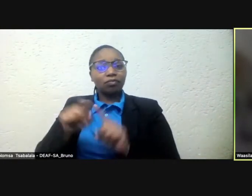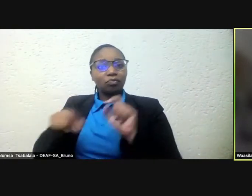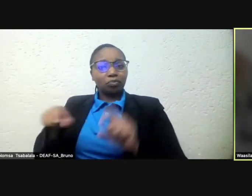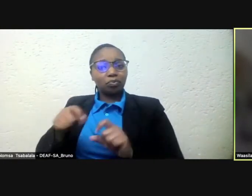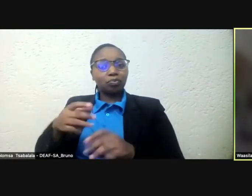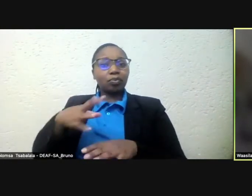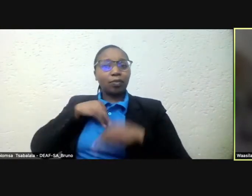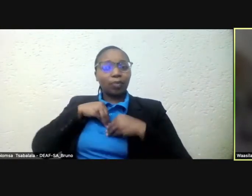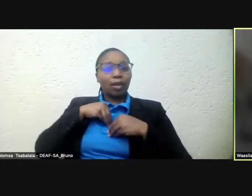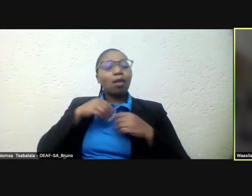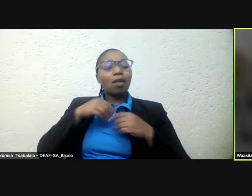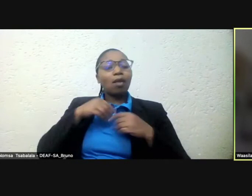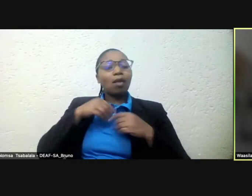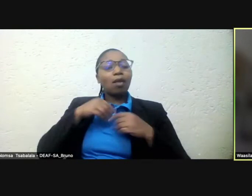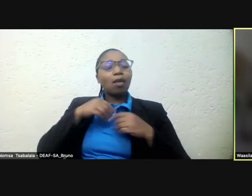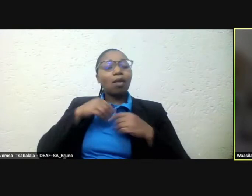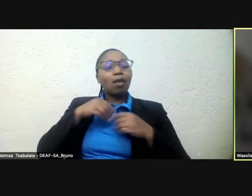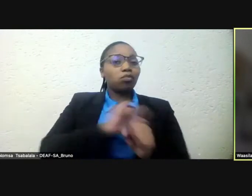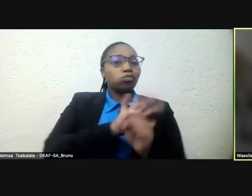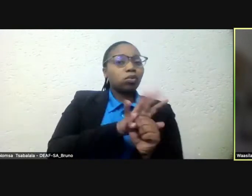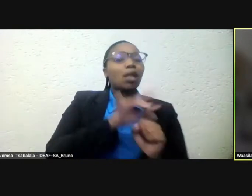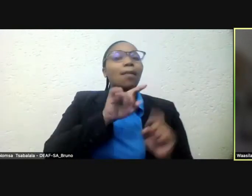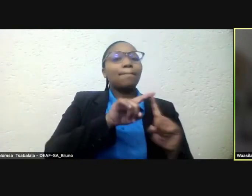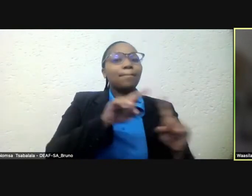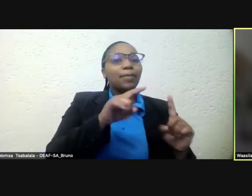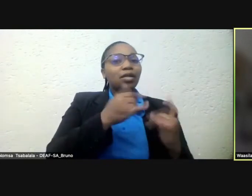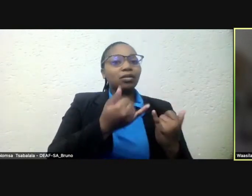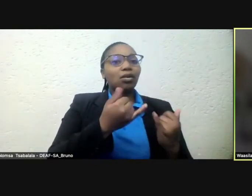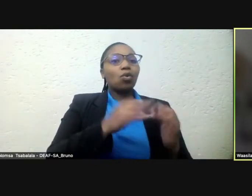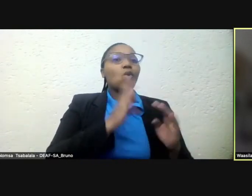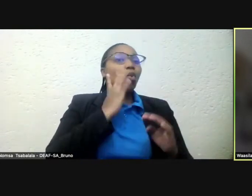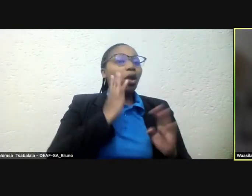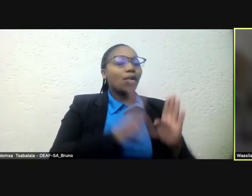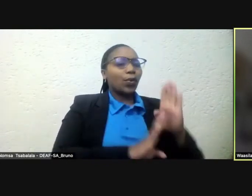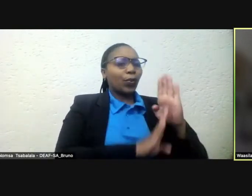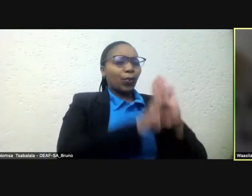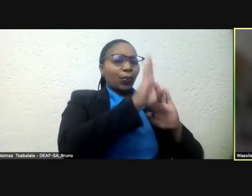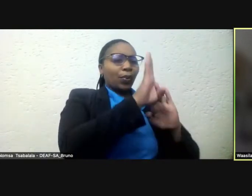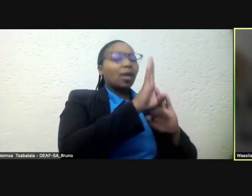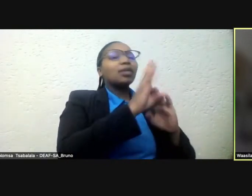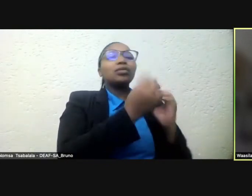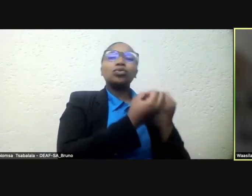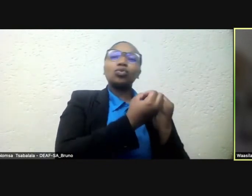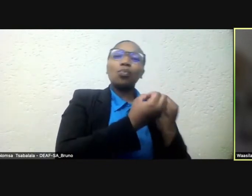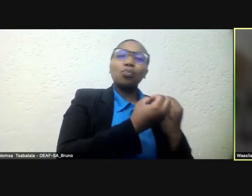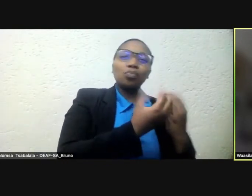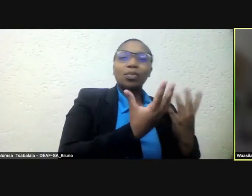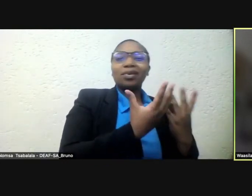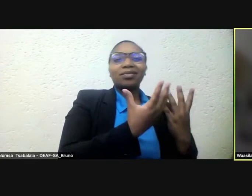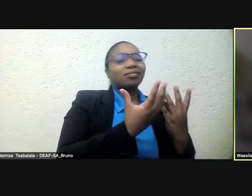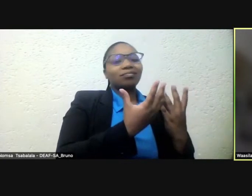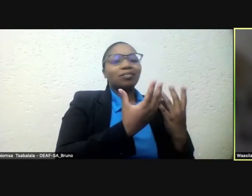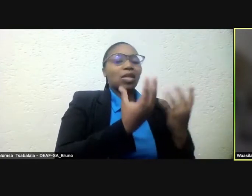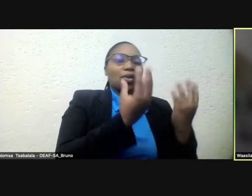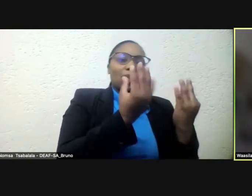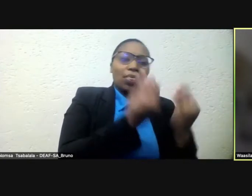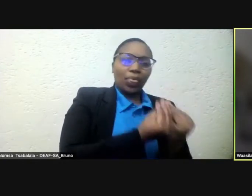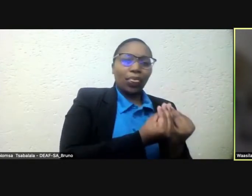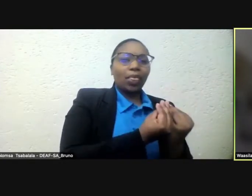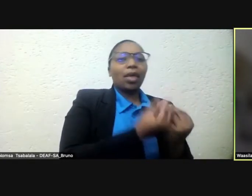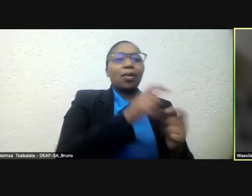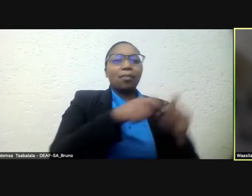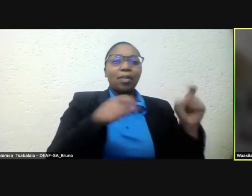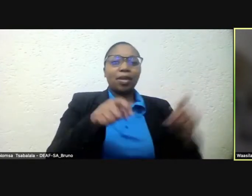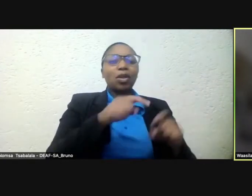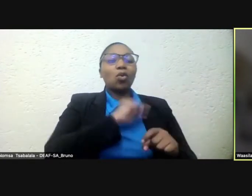surge progresses, and particularly the peaks, there's a very low proportion of cases admitted, and that's because there's high numbers of cases,